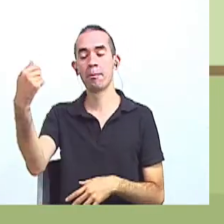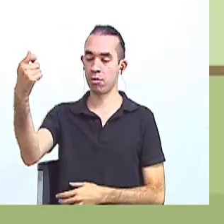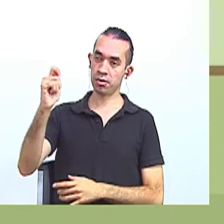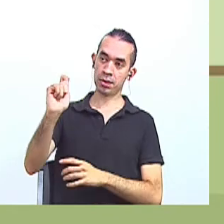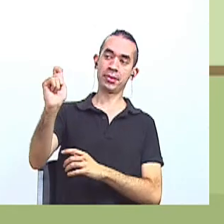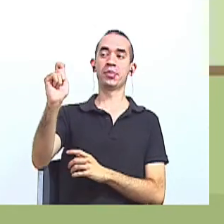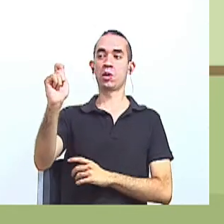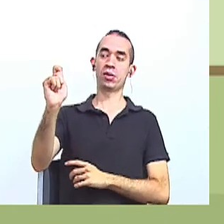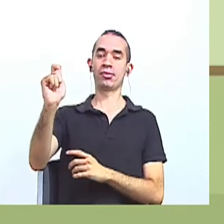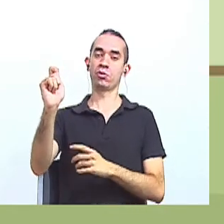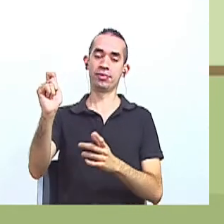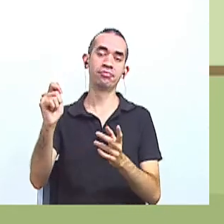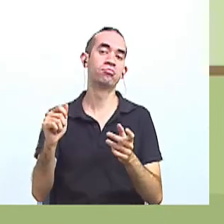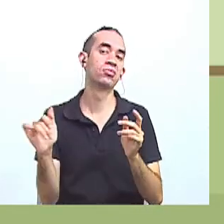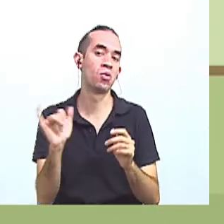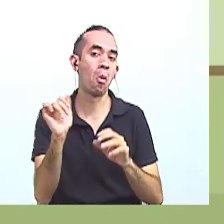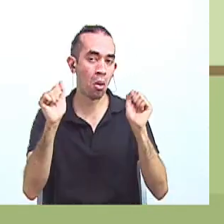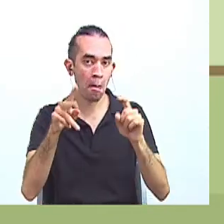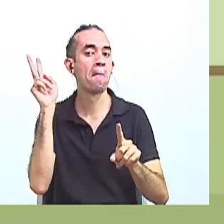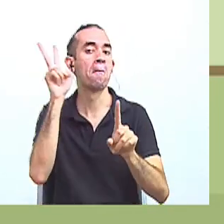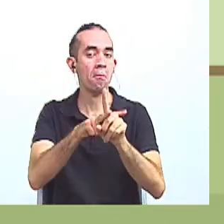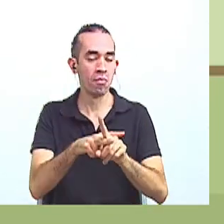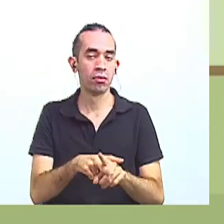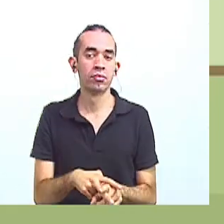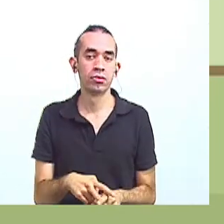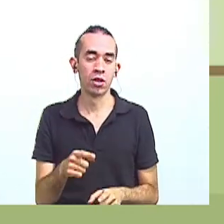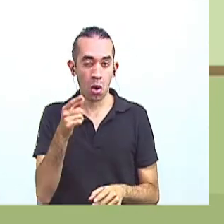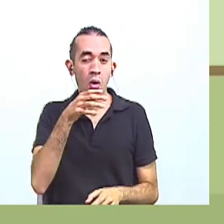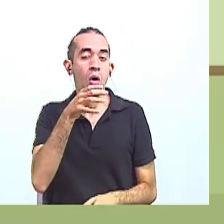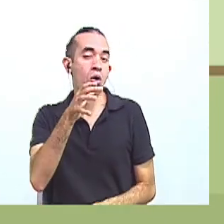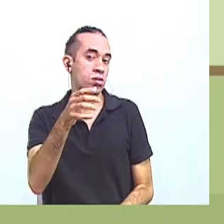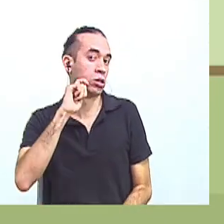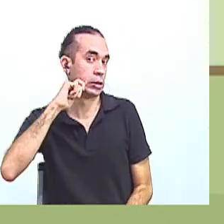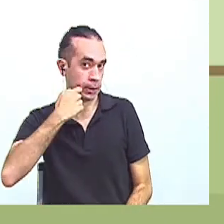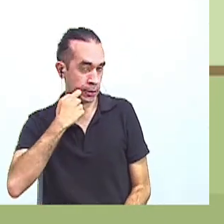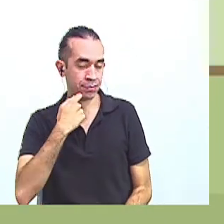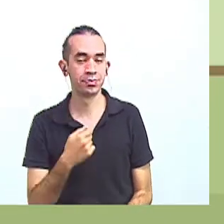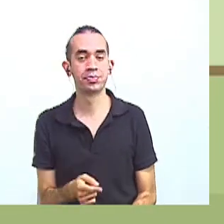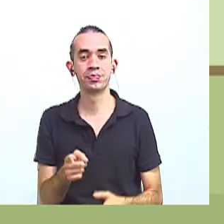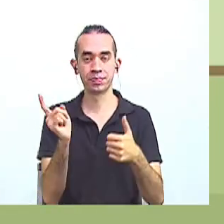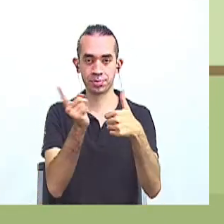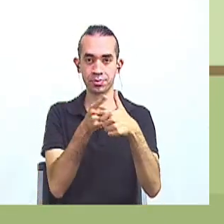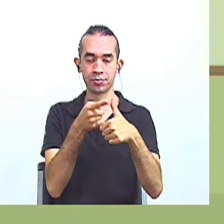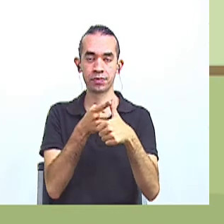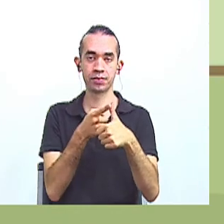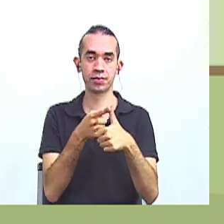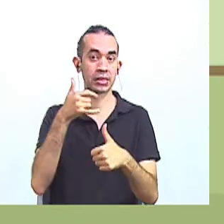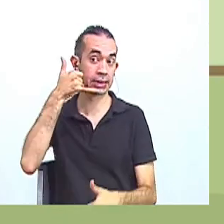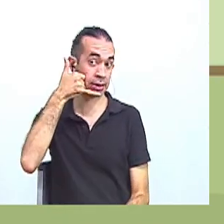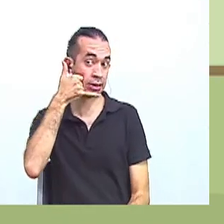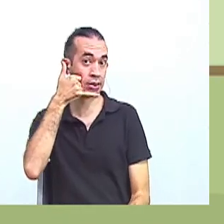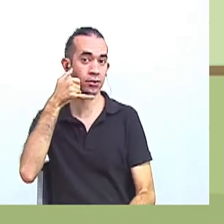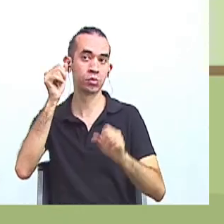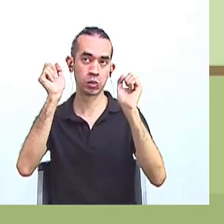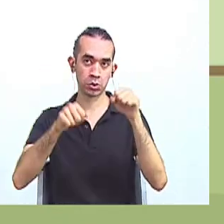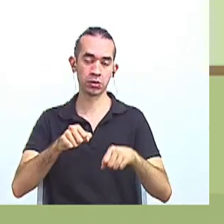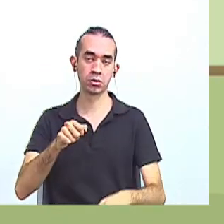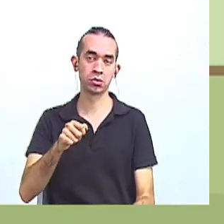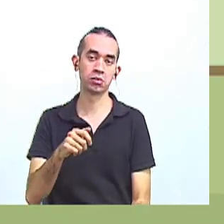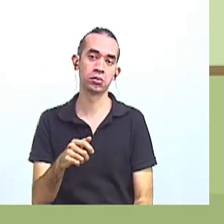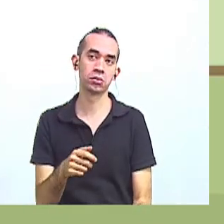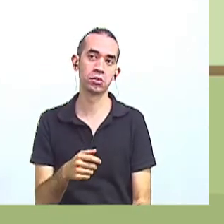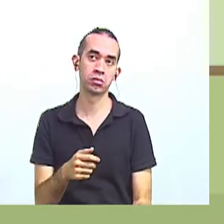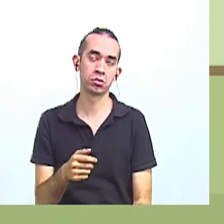into practice. How can you do it? I have some tricks for you. Number one, if you have a cell phone, you can actually use your cell